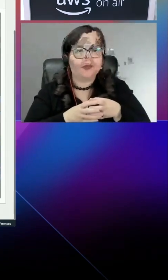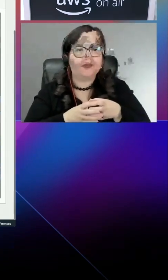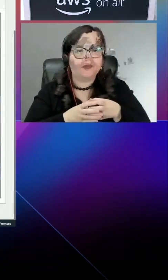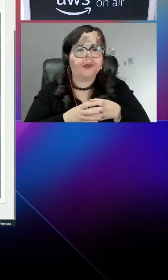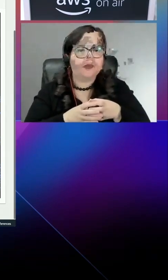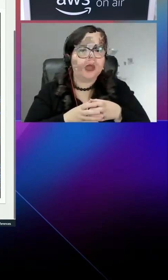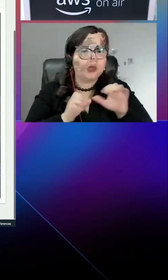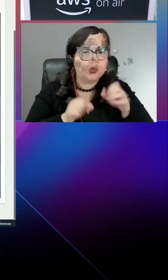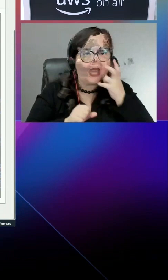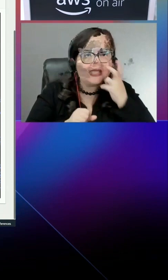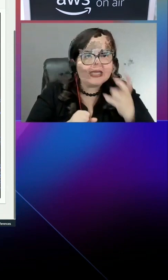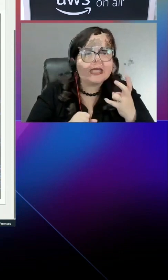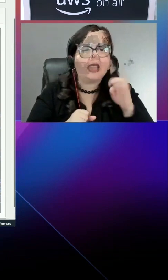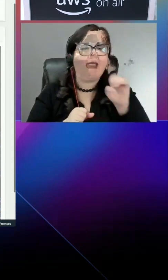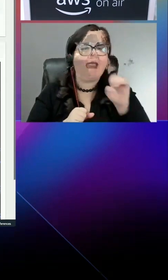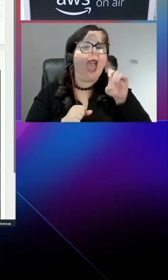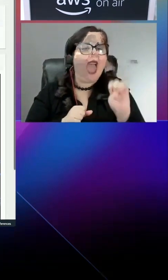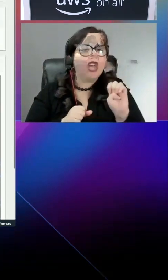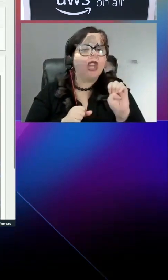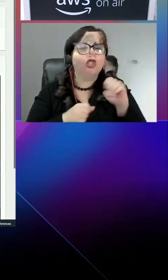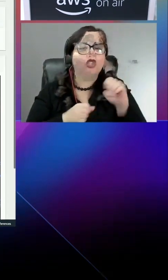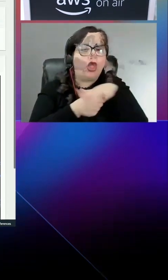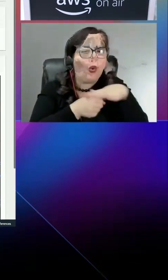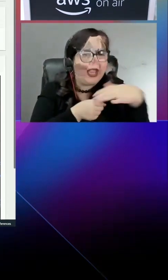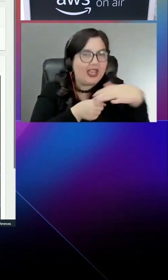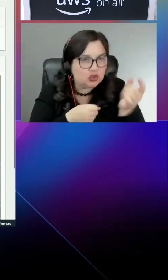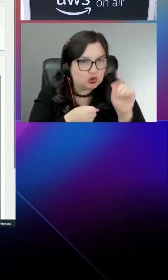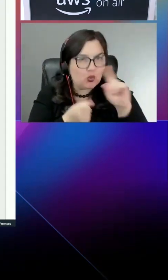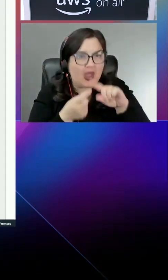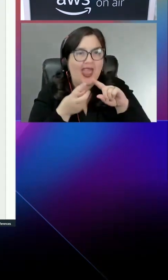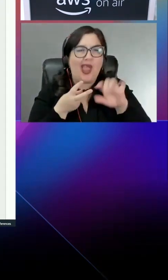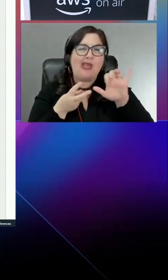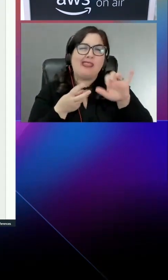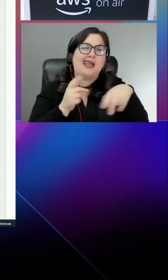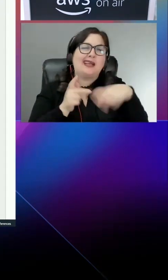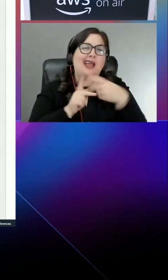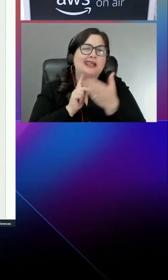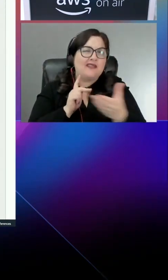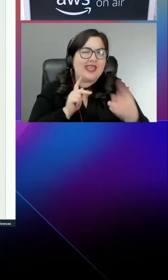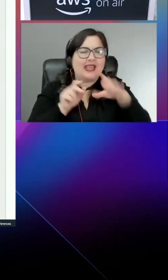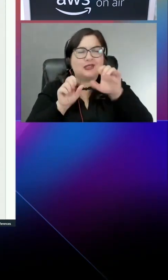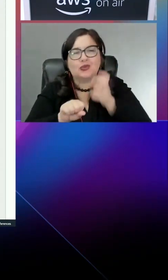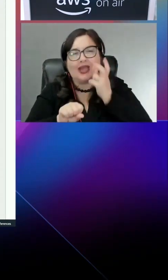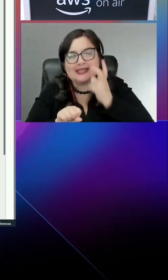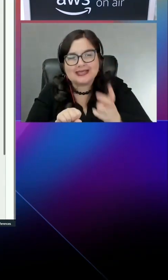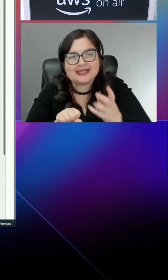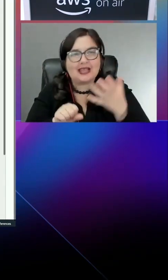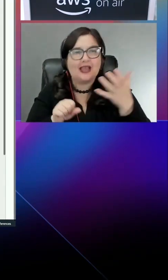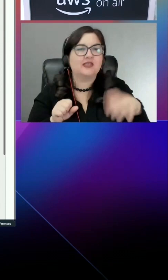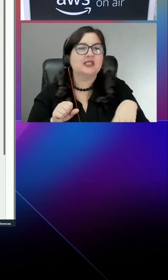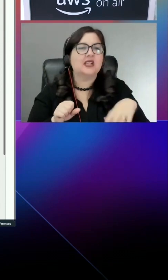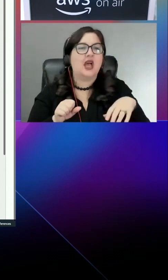edge locations, where they're at, those kinds of things. You can see the topology graph.